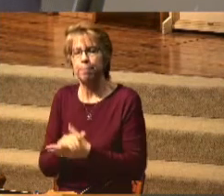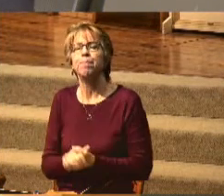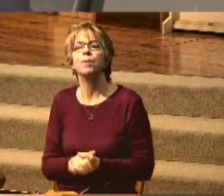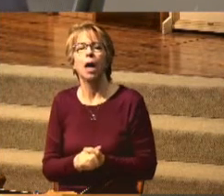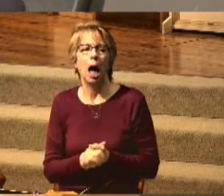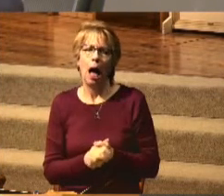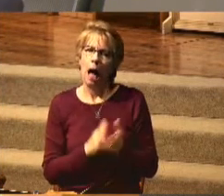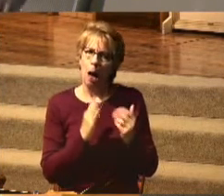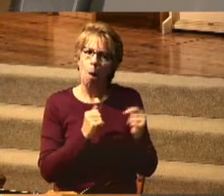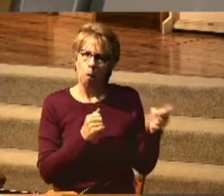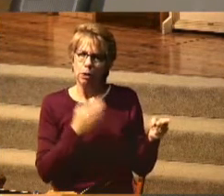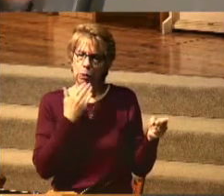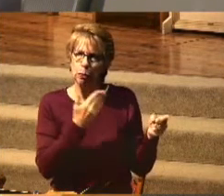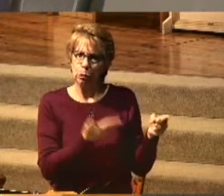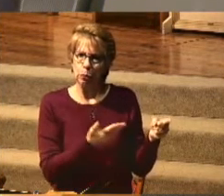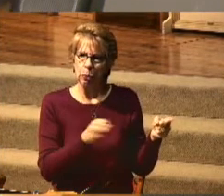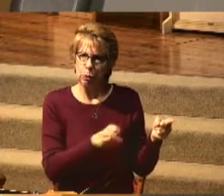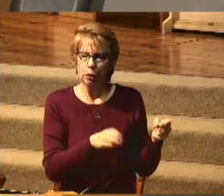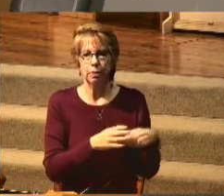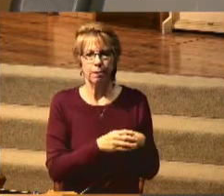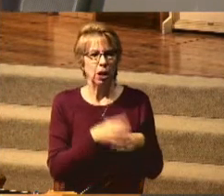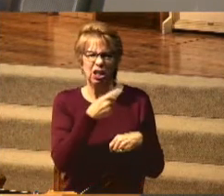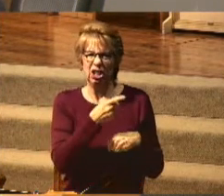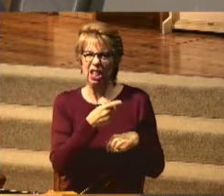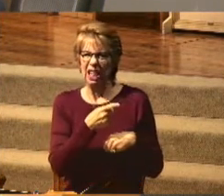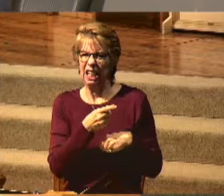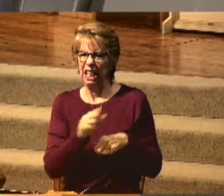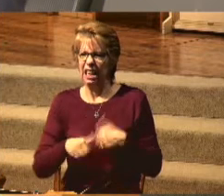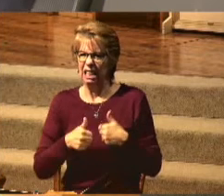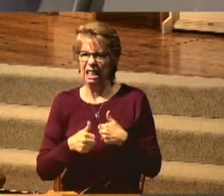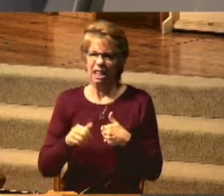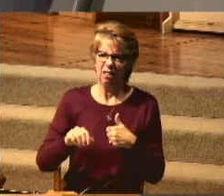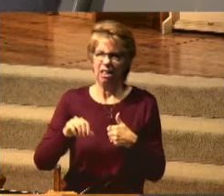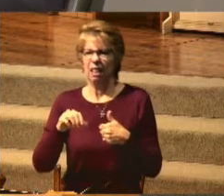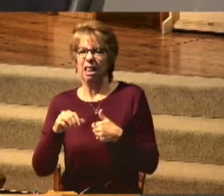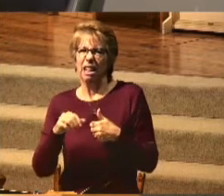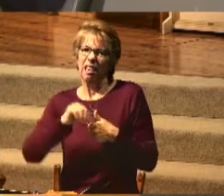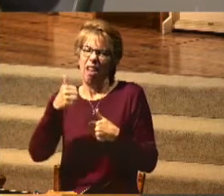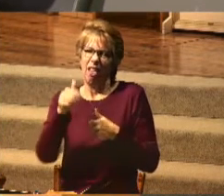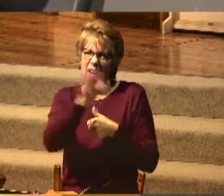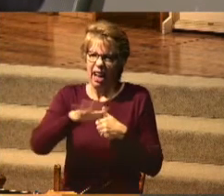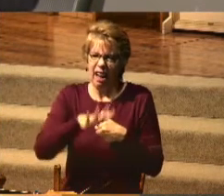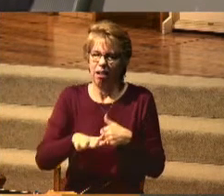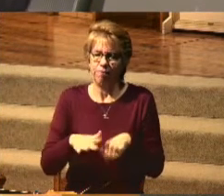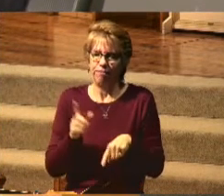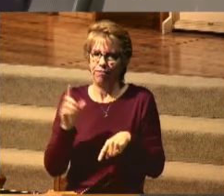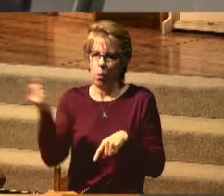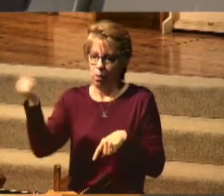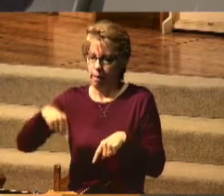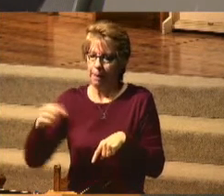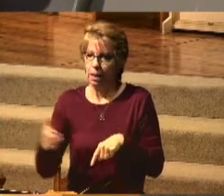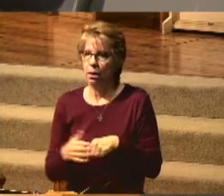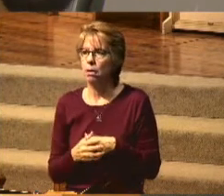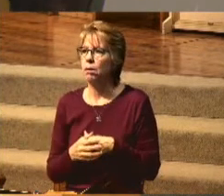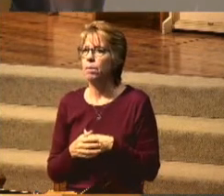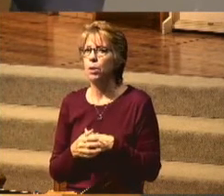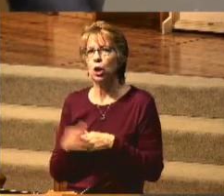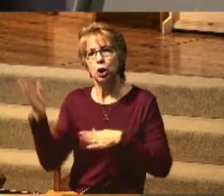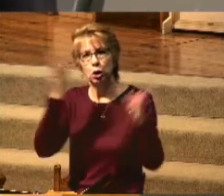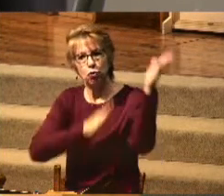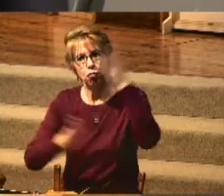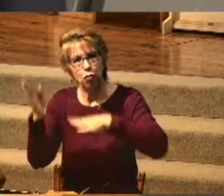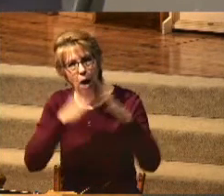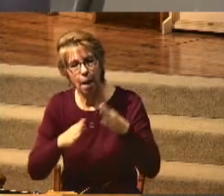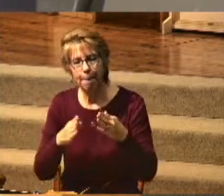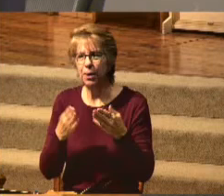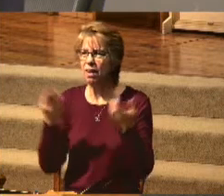hope that she's doing good. She don't come to this church. She goes somewhere else. So don't worry about that. But, you know, trouble comes to